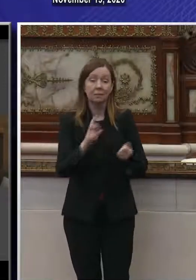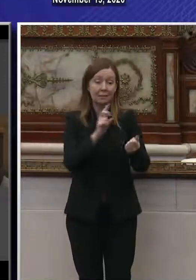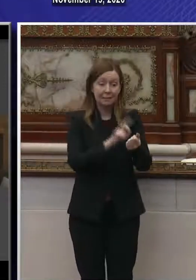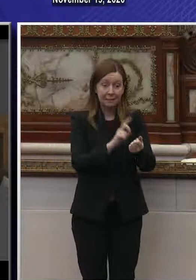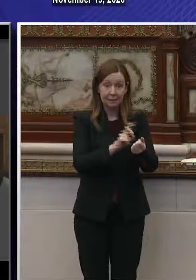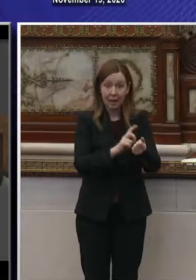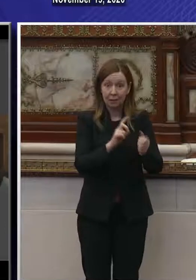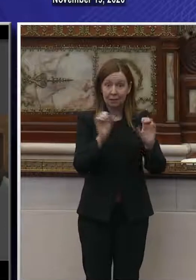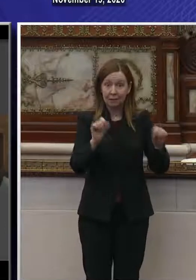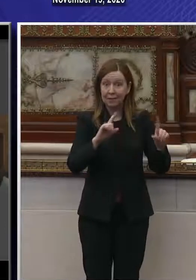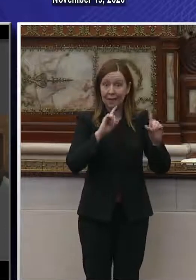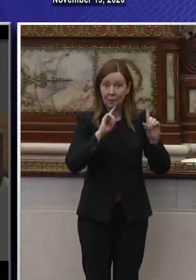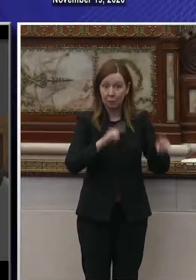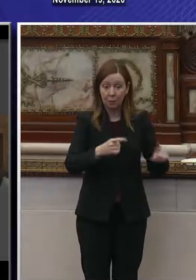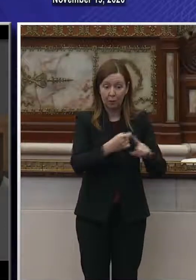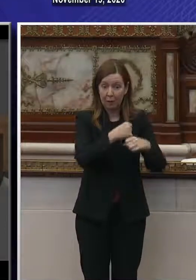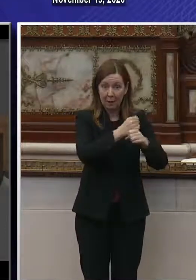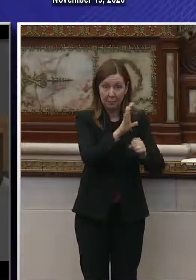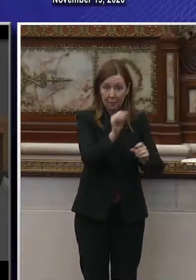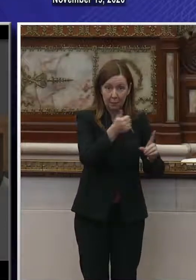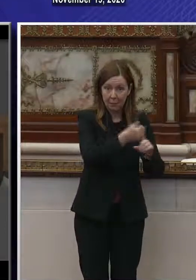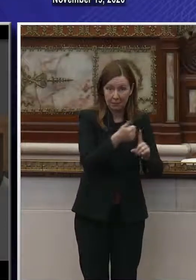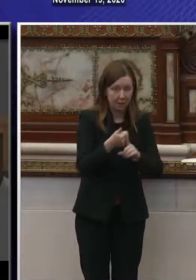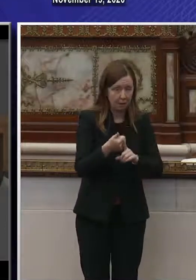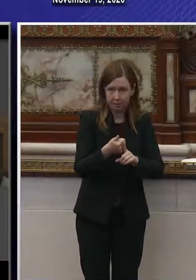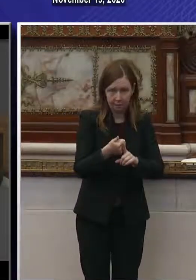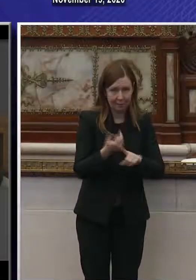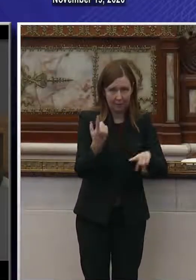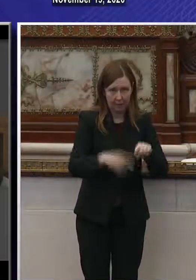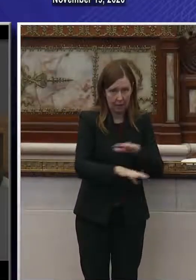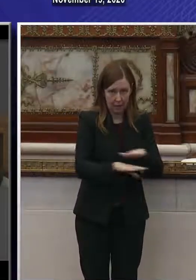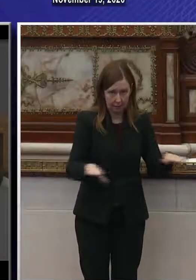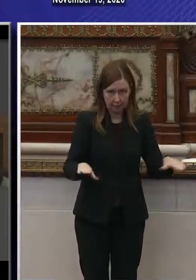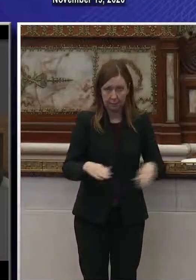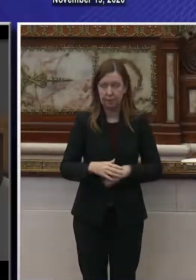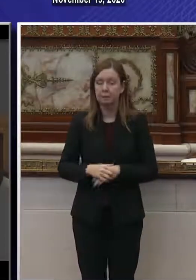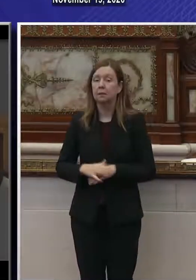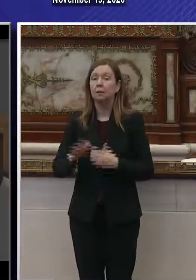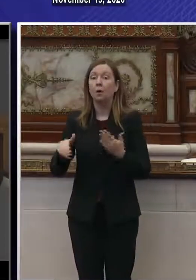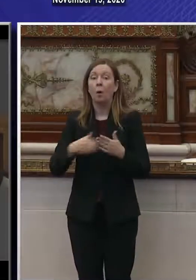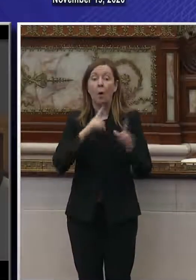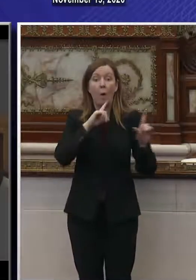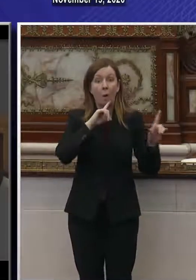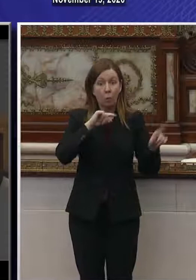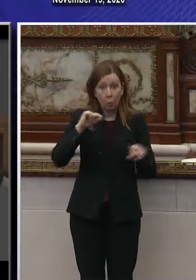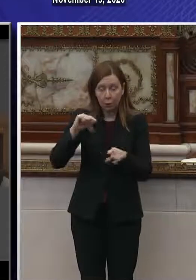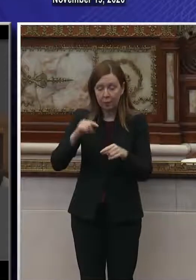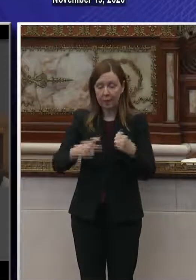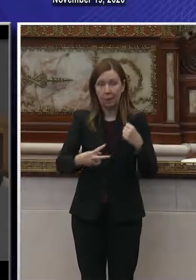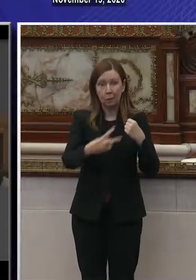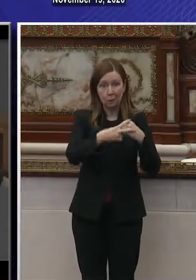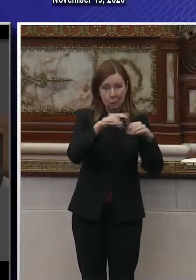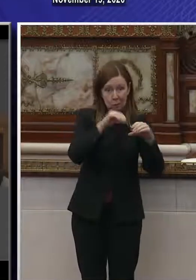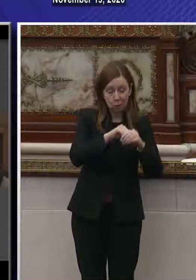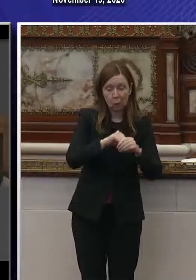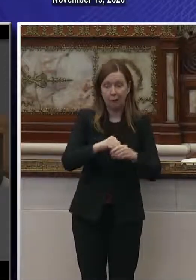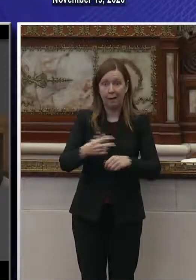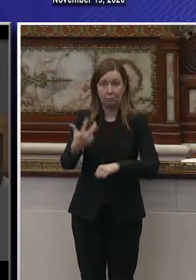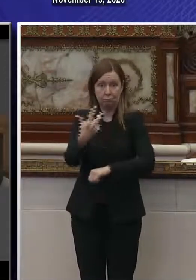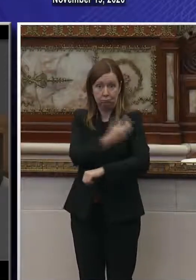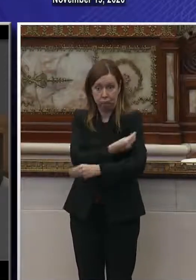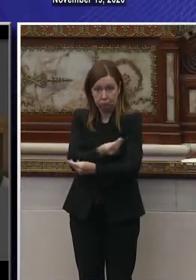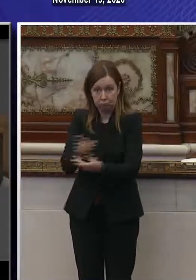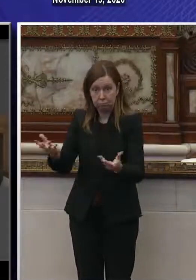order this vaccine from manufacturers and suppliers directly. All ordering, storing, administration,